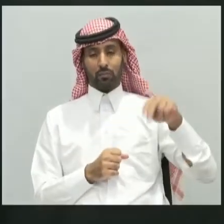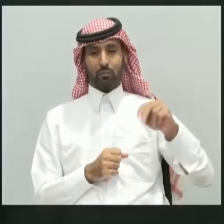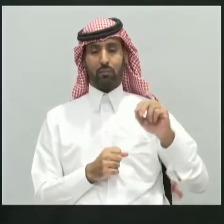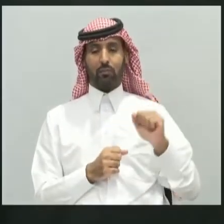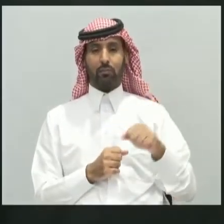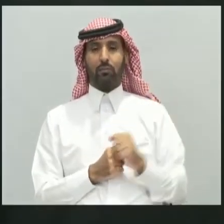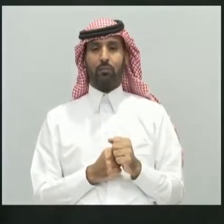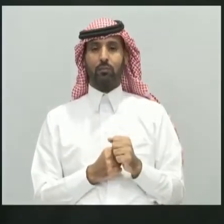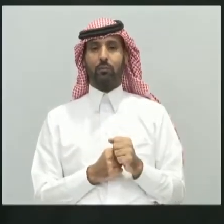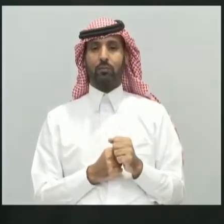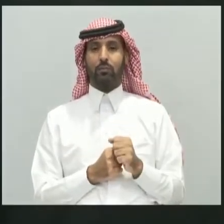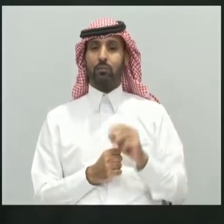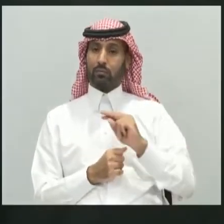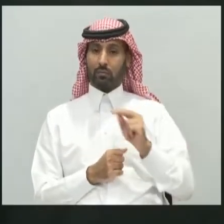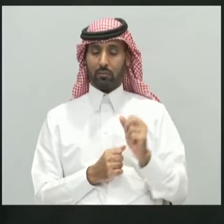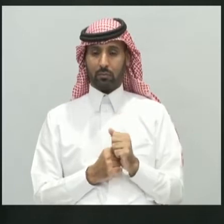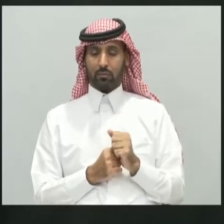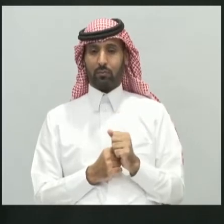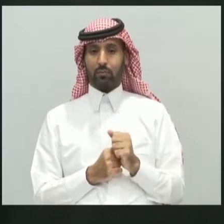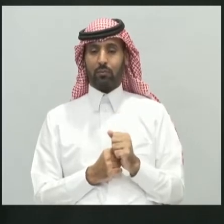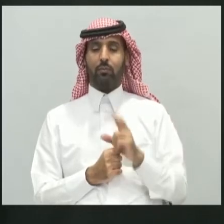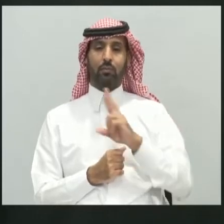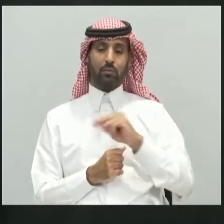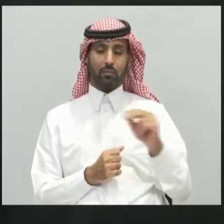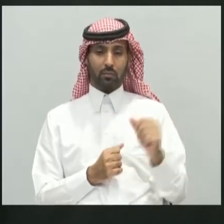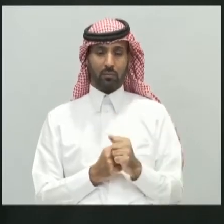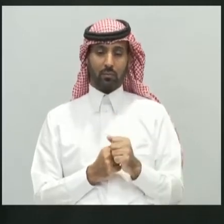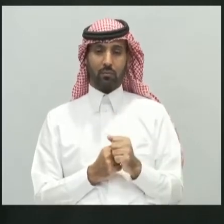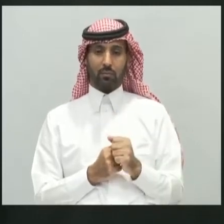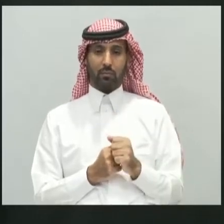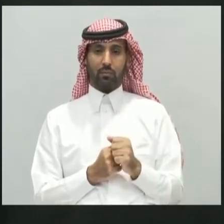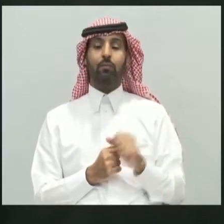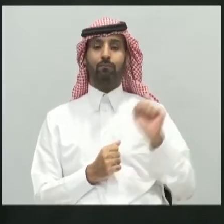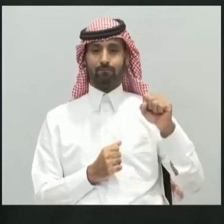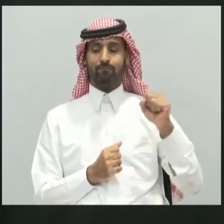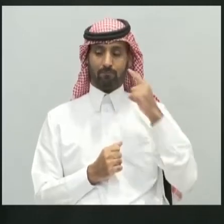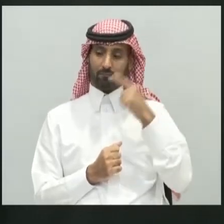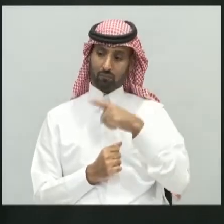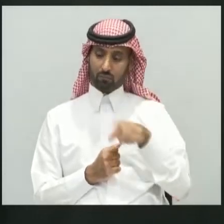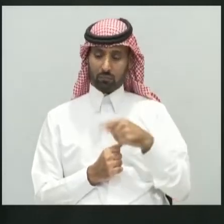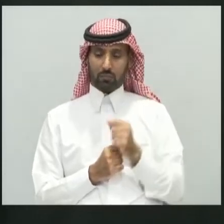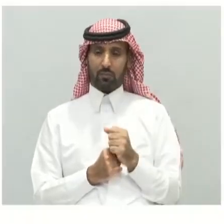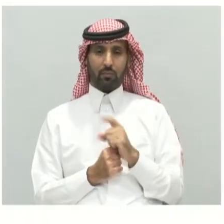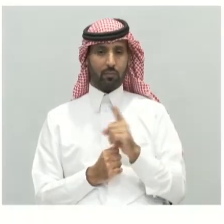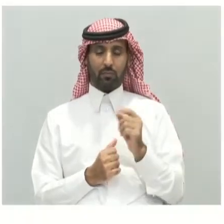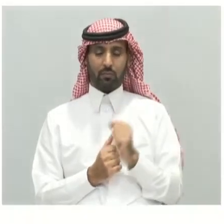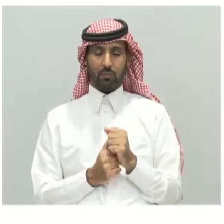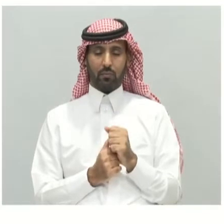wasn't. Yes, she was. No, she wasn't. Yes, they were. No, they weren't.